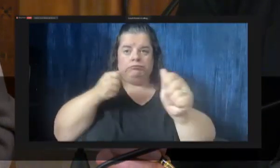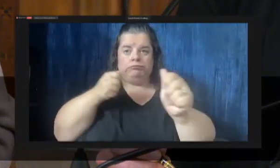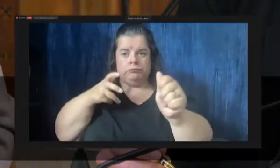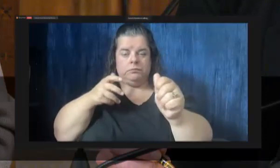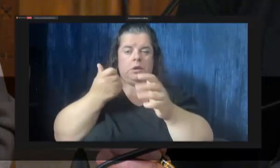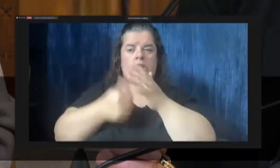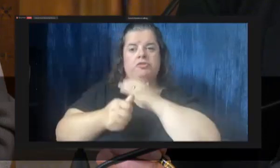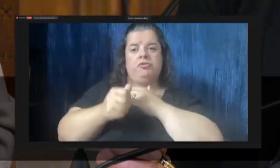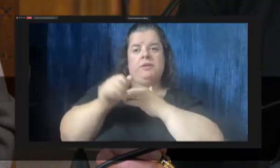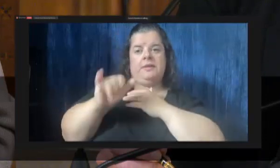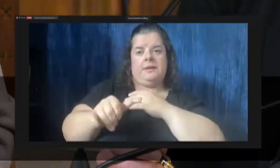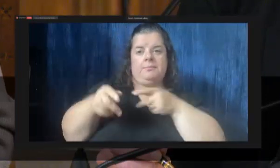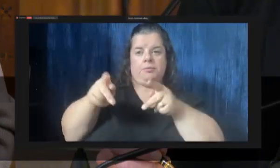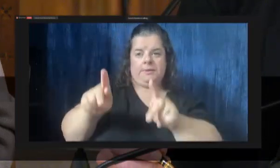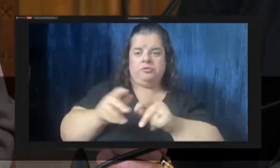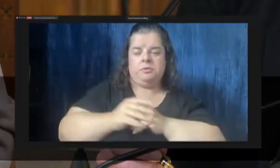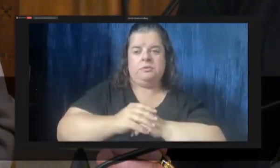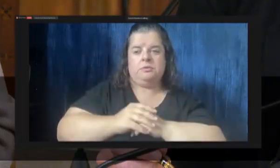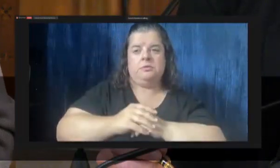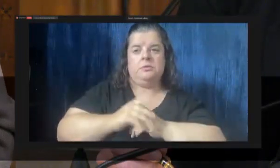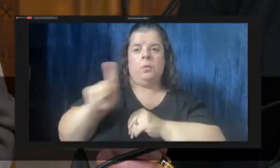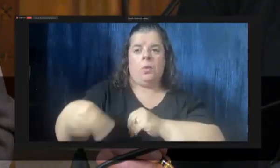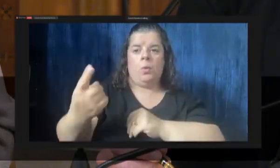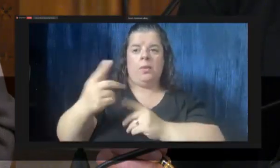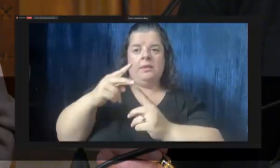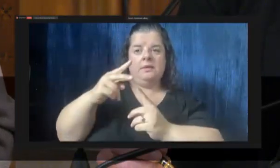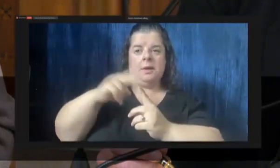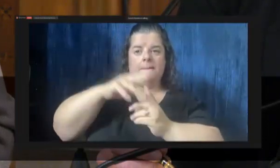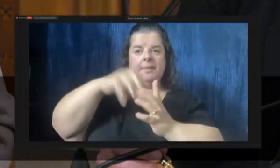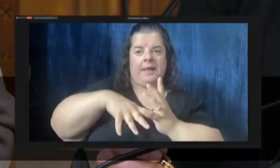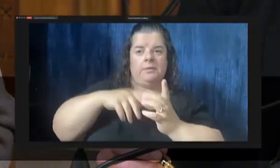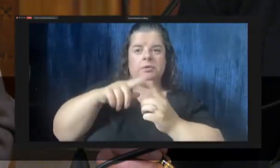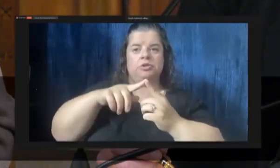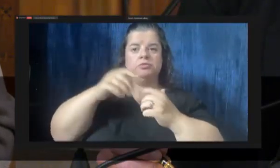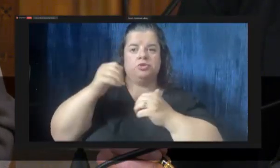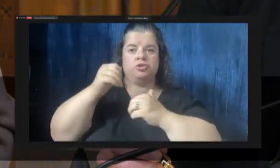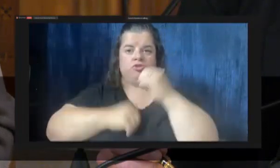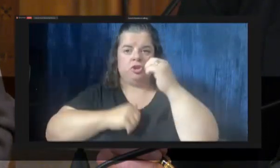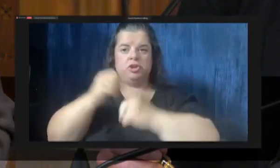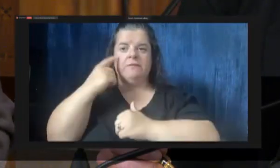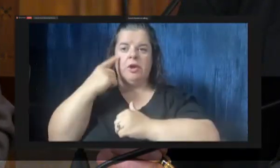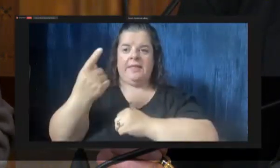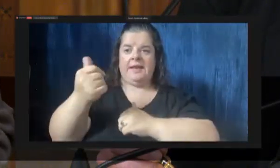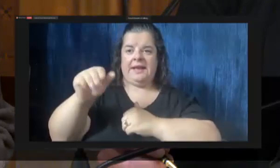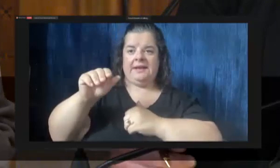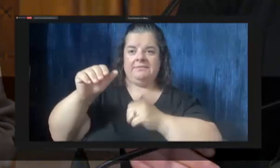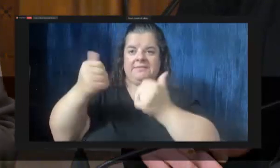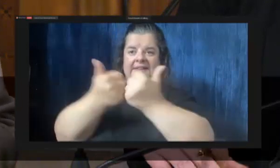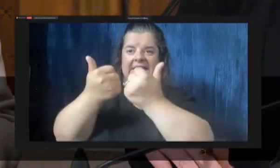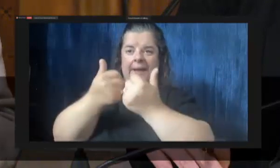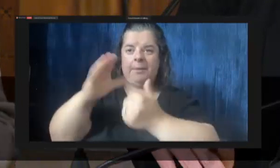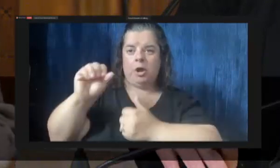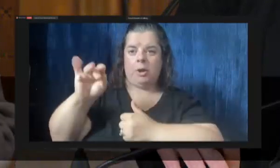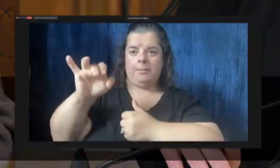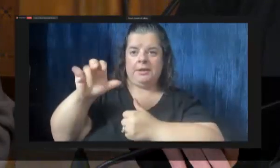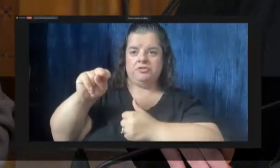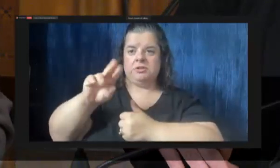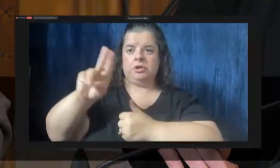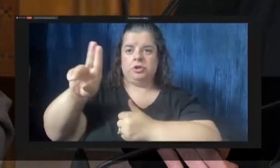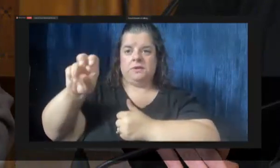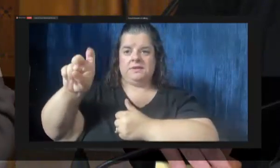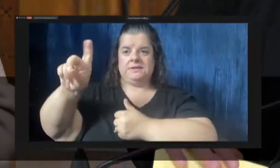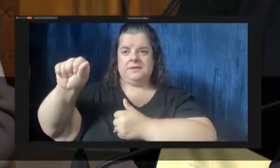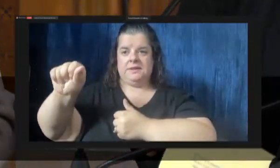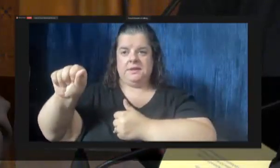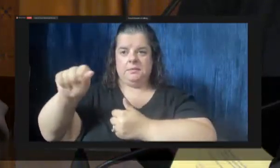they are only applicable to the strictures of the Game Commission and the USDA program. And then I noticed just